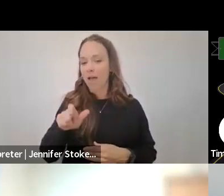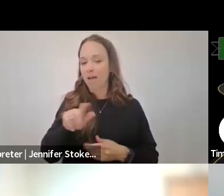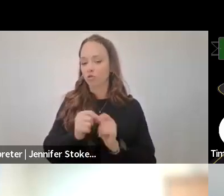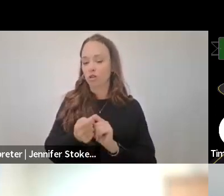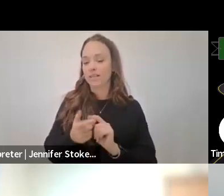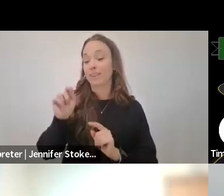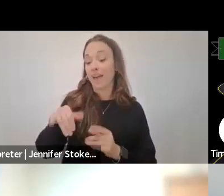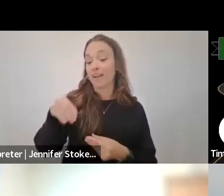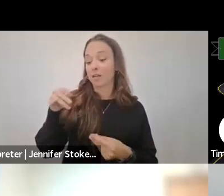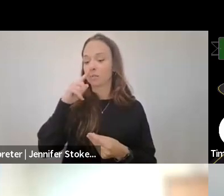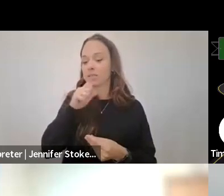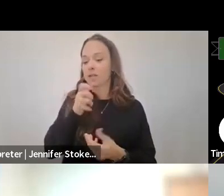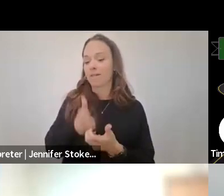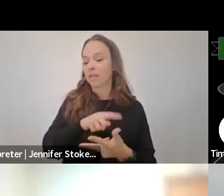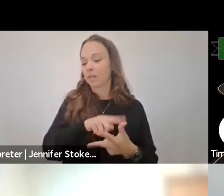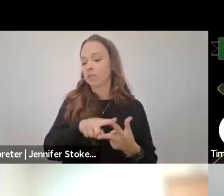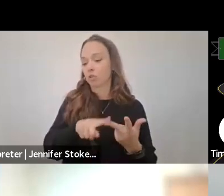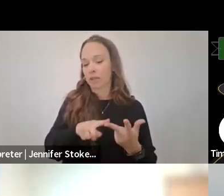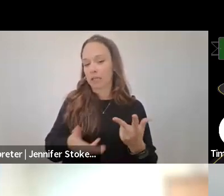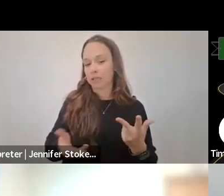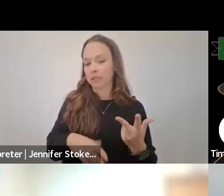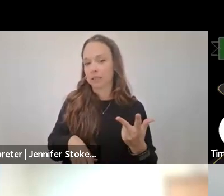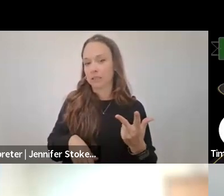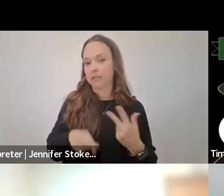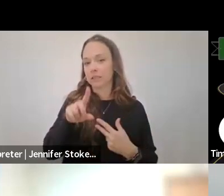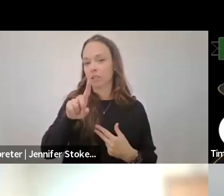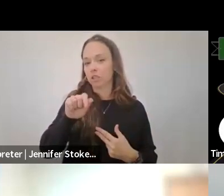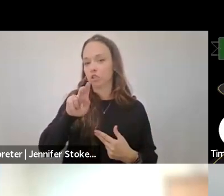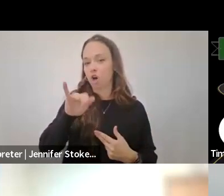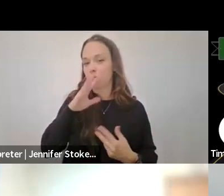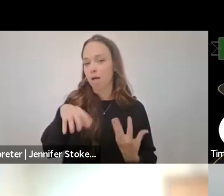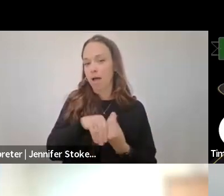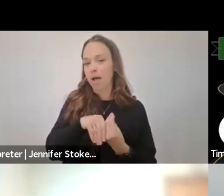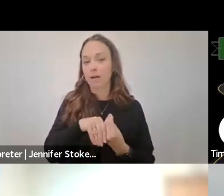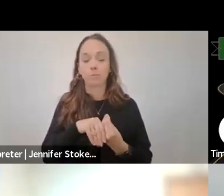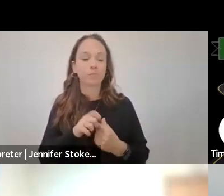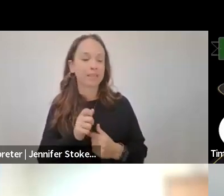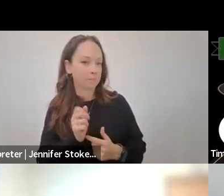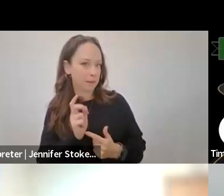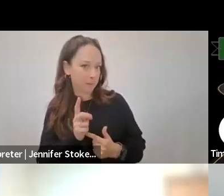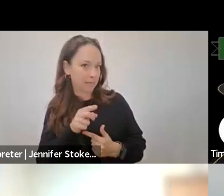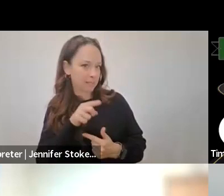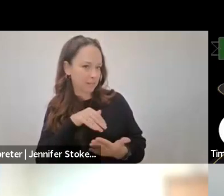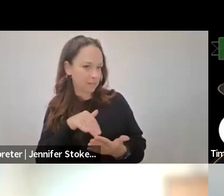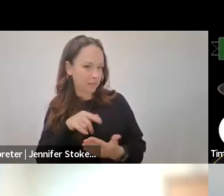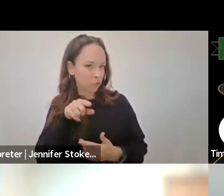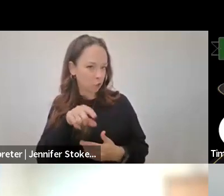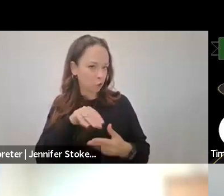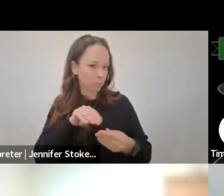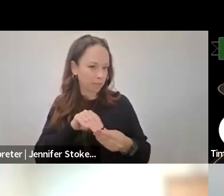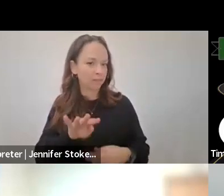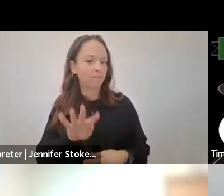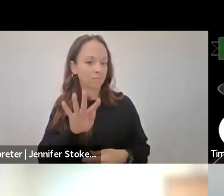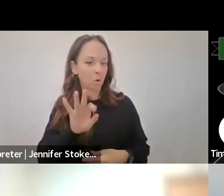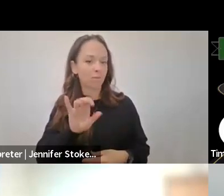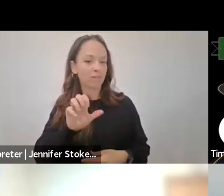comment on that at all, Darcy? Sure, and it's been a minute since I've studied. I think you're referring to the 4-factor analysis.